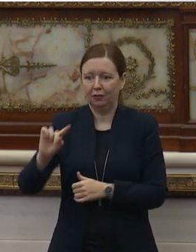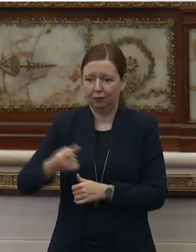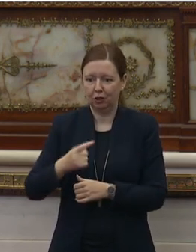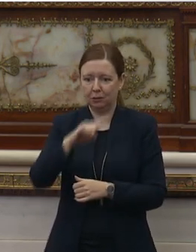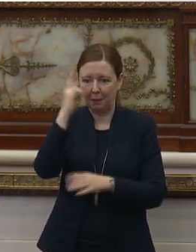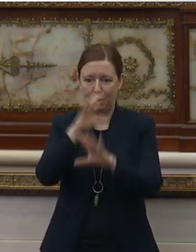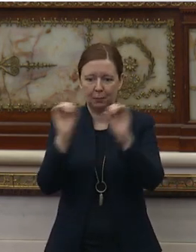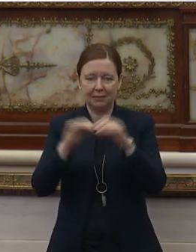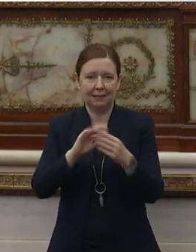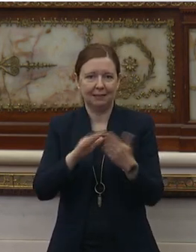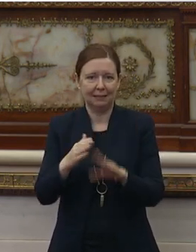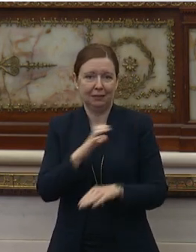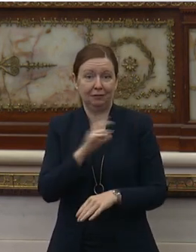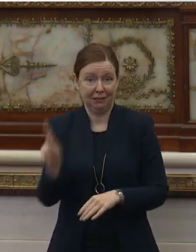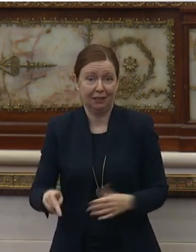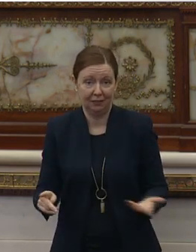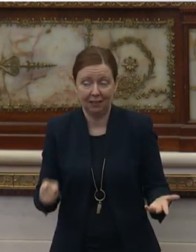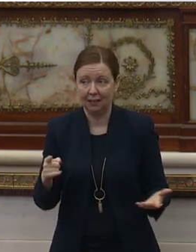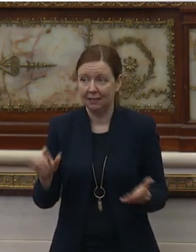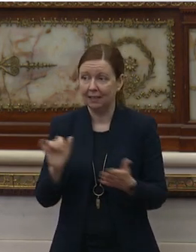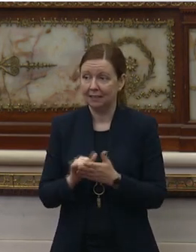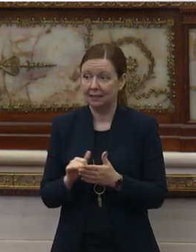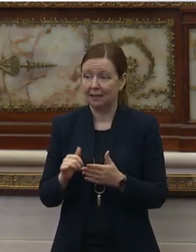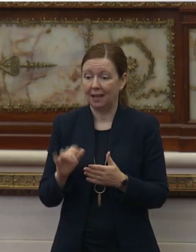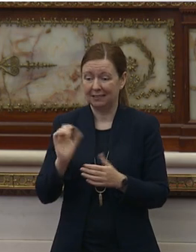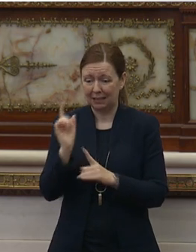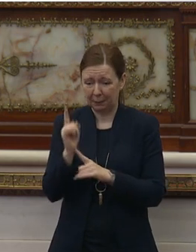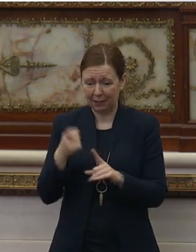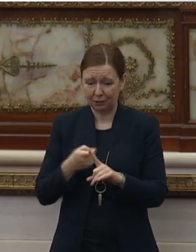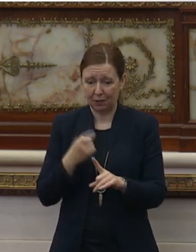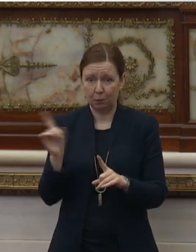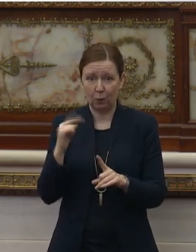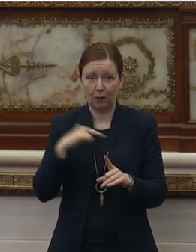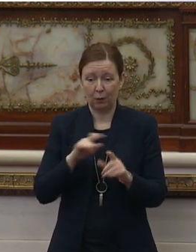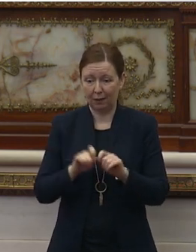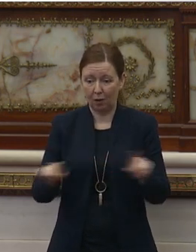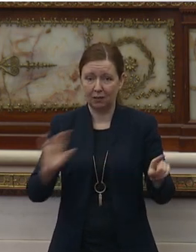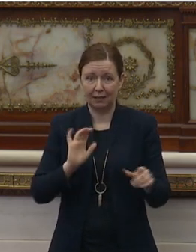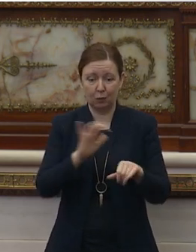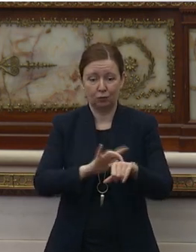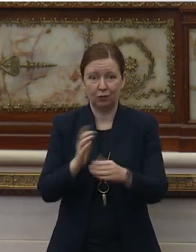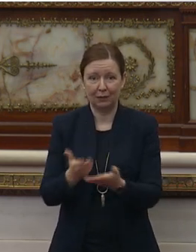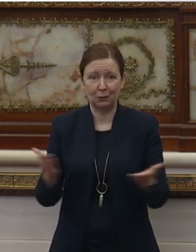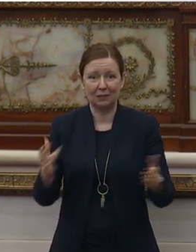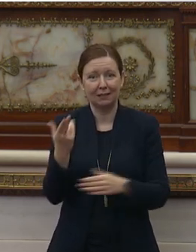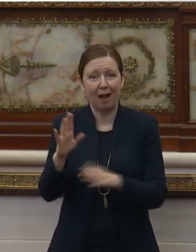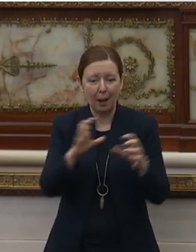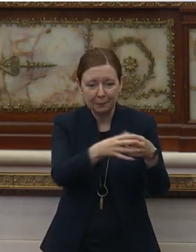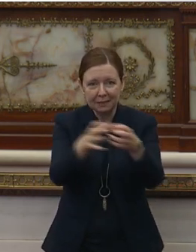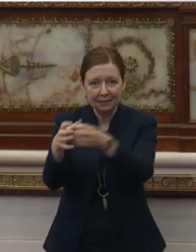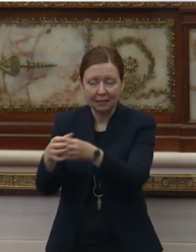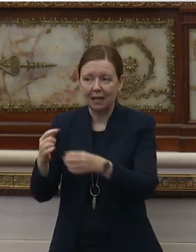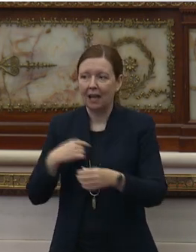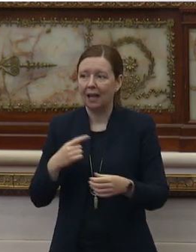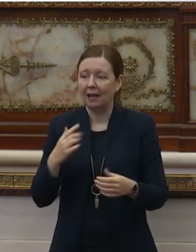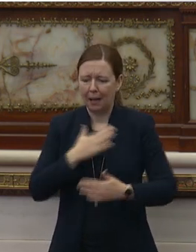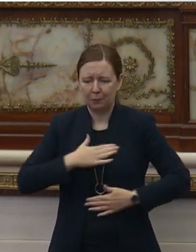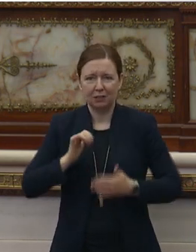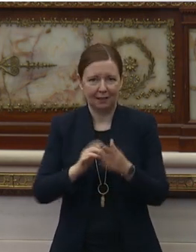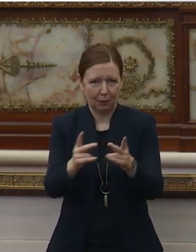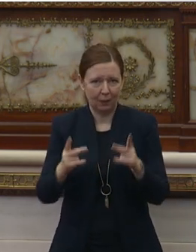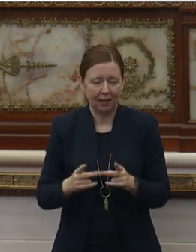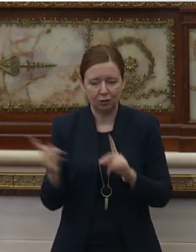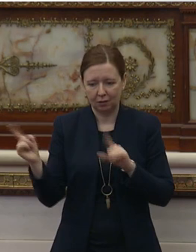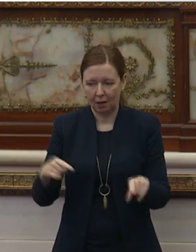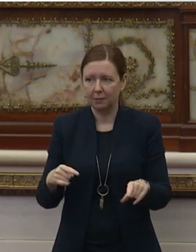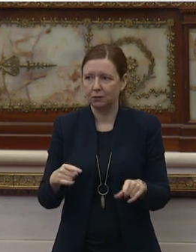in the city of Philadelphia. And he did that just 10 minutes away from where we launched our resource hubs. And I appreciate just the location, if anything, coming